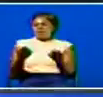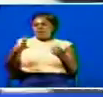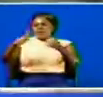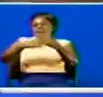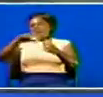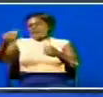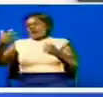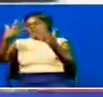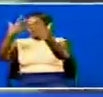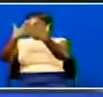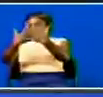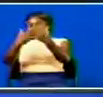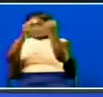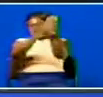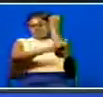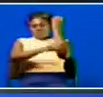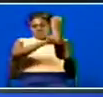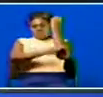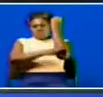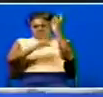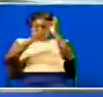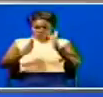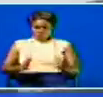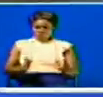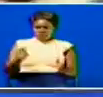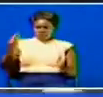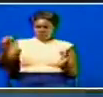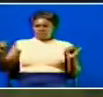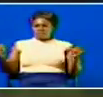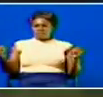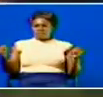institutions in the country. Fahmo Mohammed, KTN News, Nairobi.